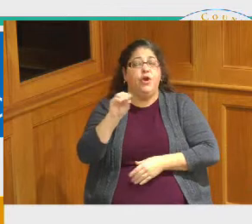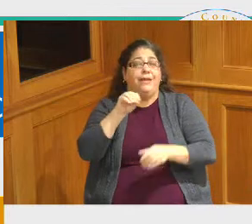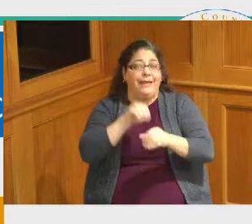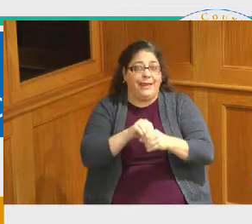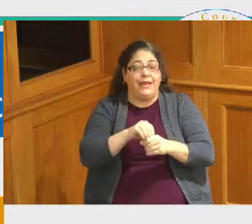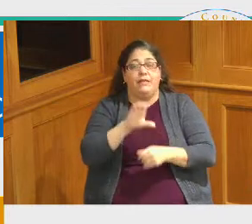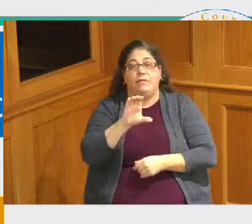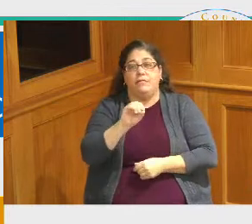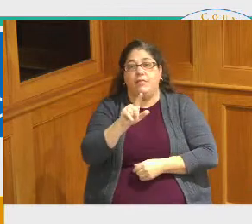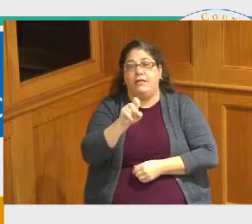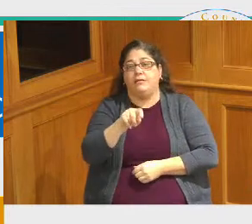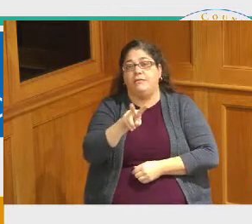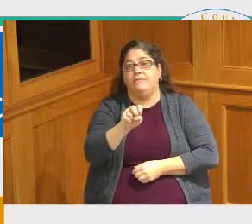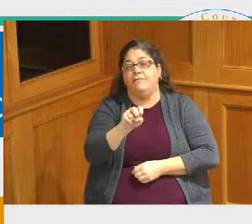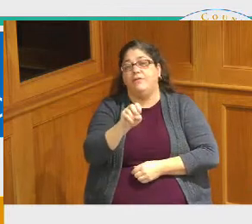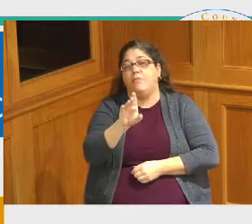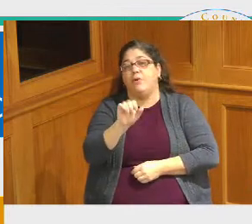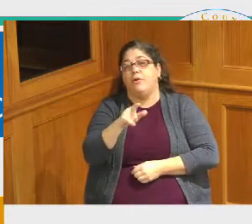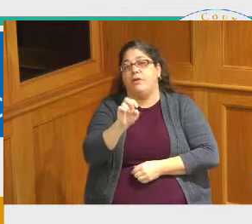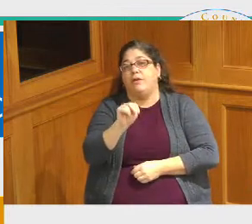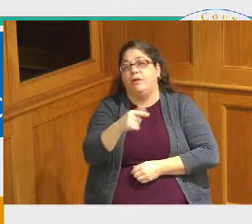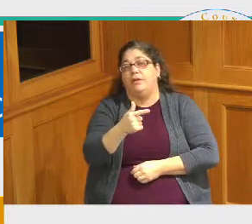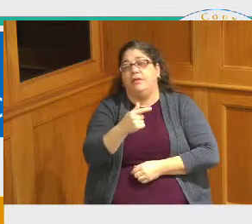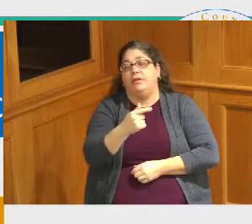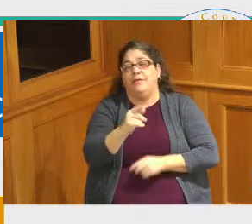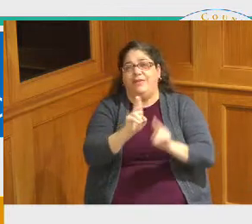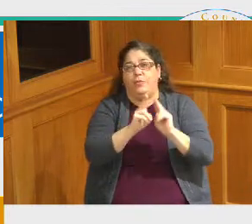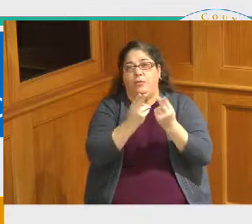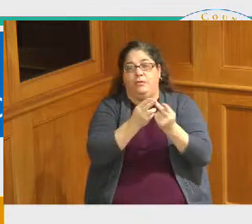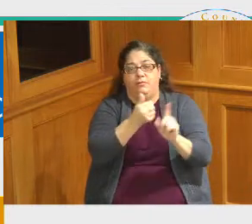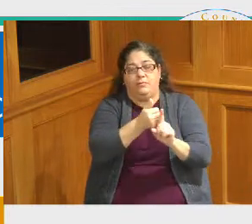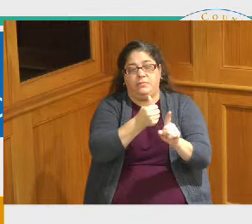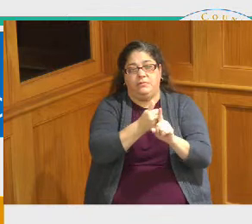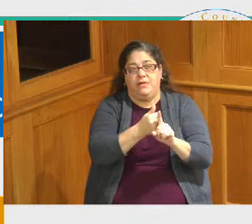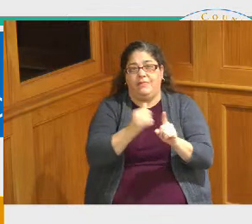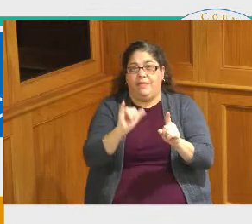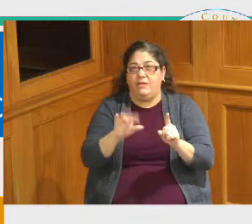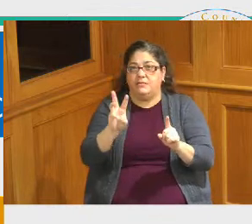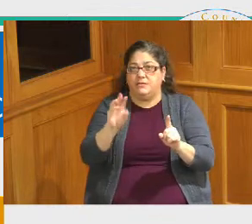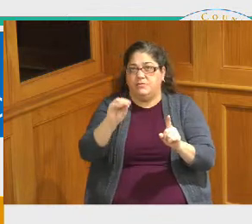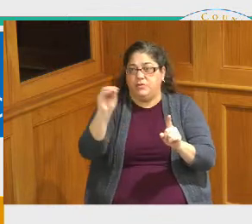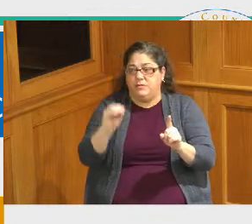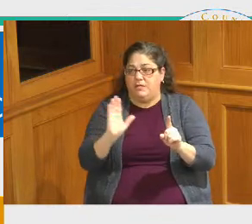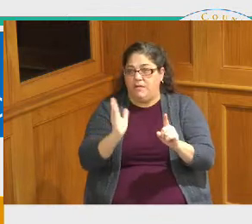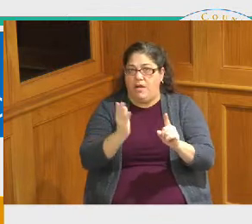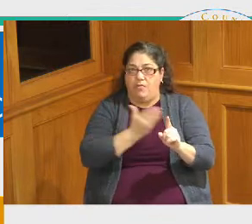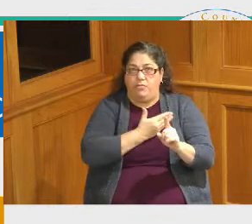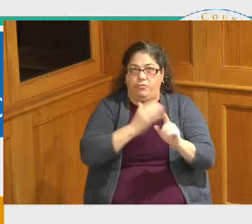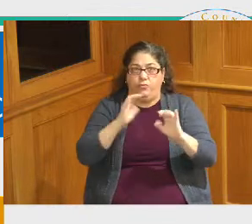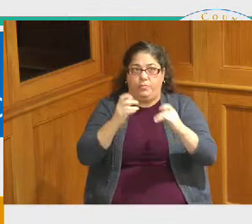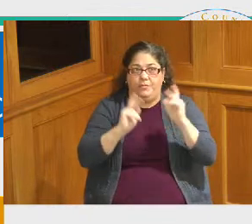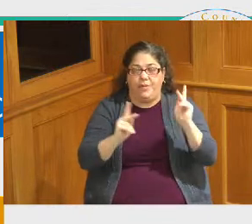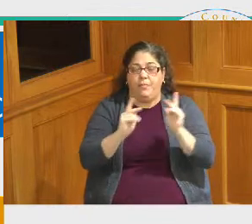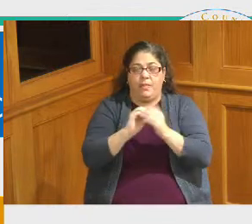So that represents 56% of the population, and that number is growing.